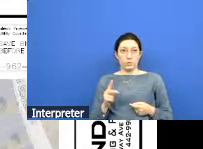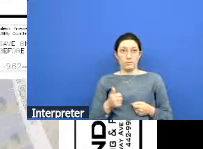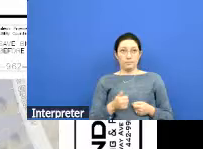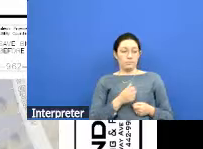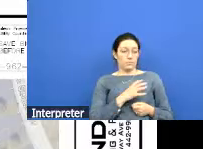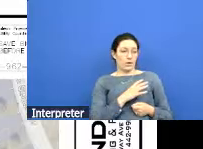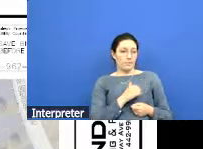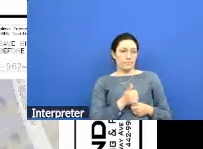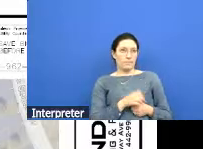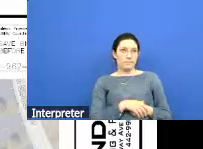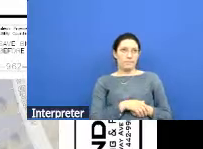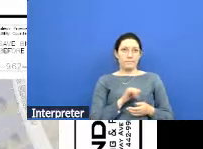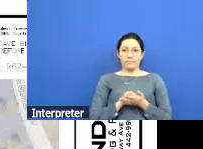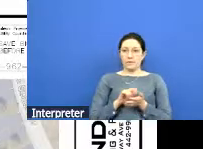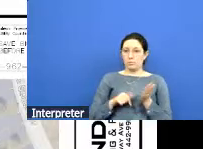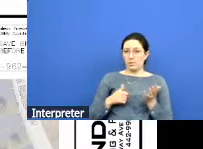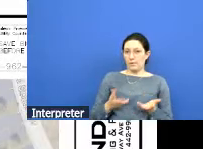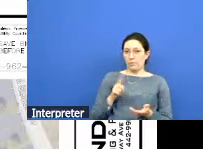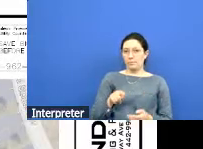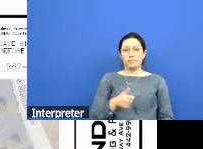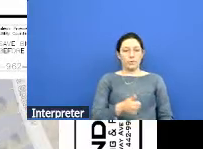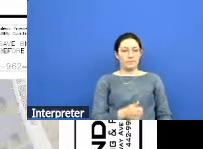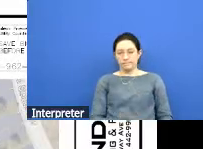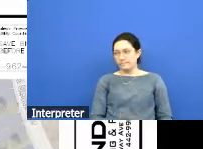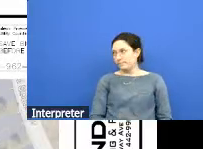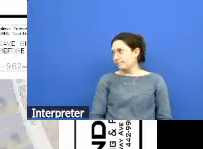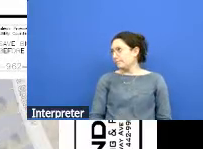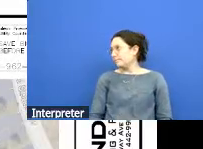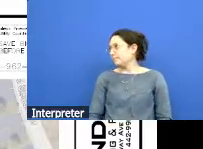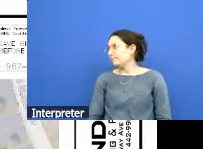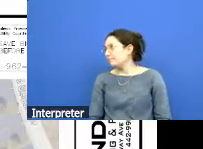Okay. Thank you. What I'm here for. Yep. Thank you.